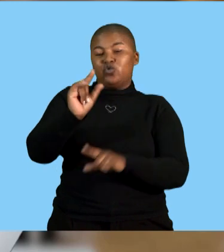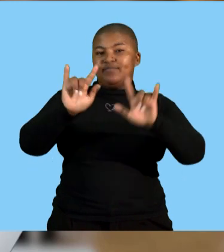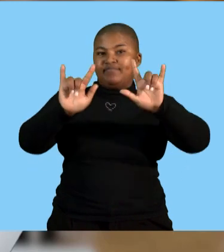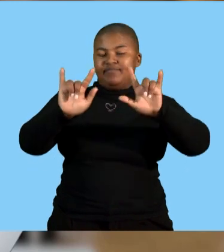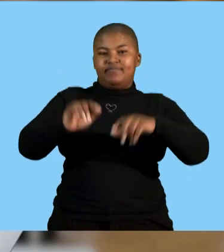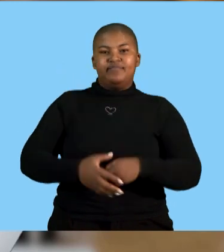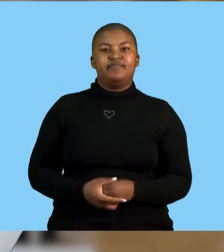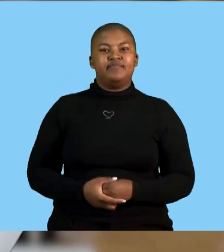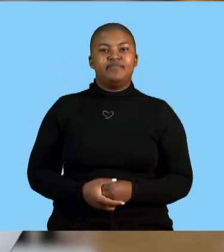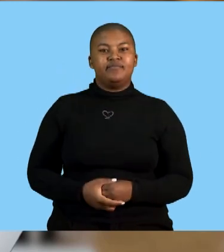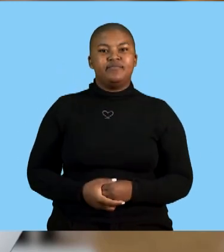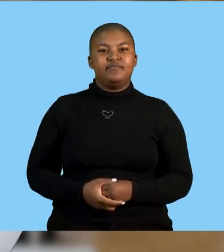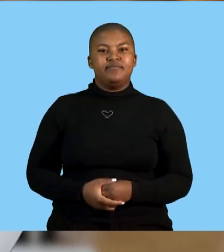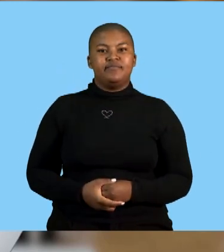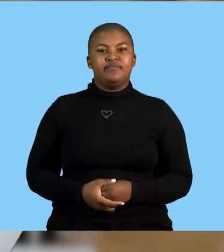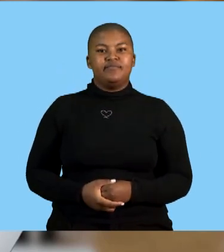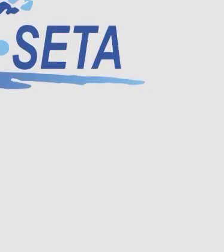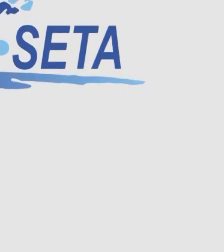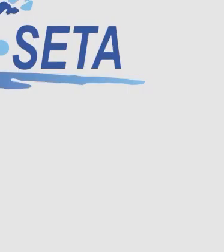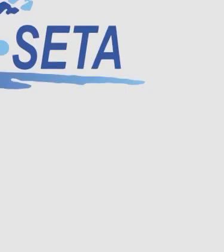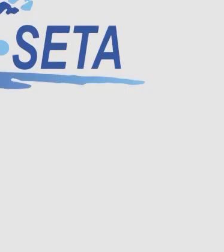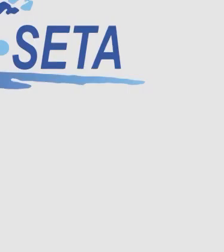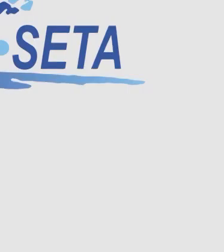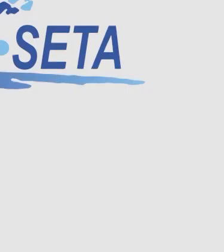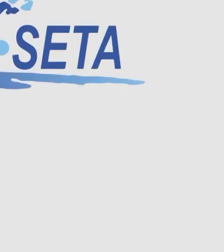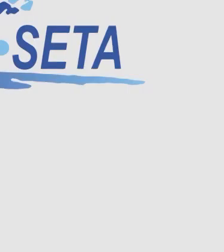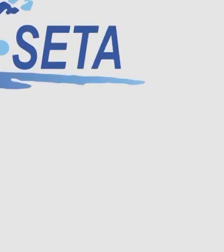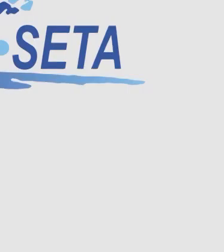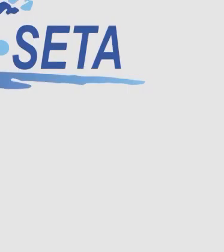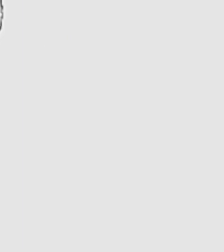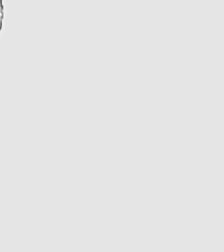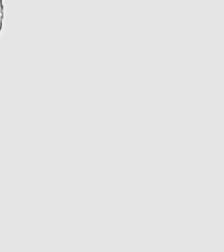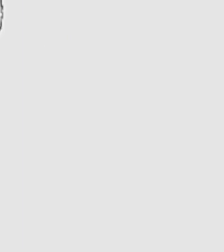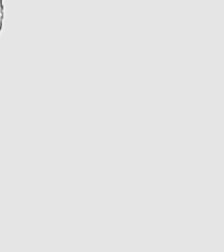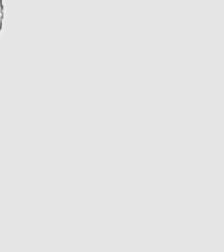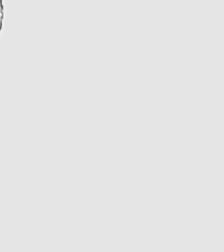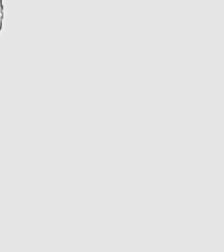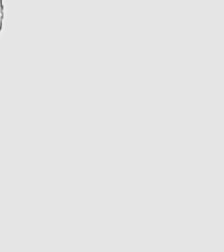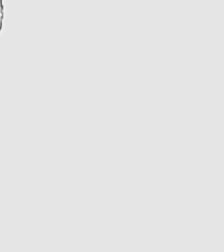I'll see you again next time.